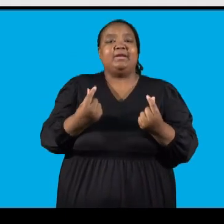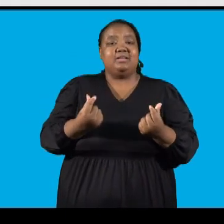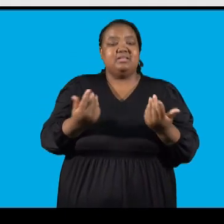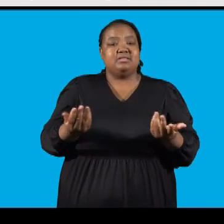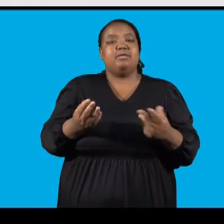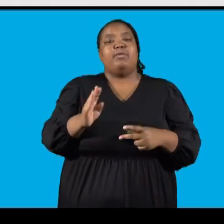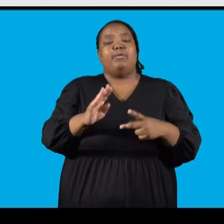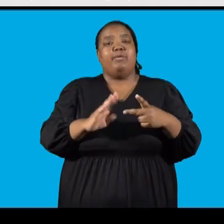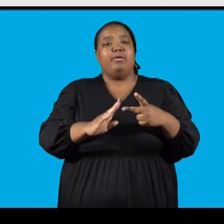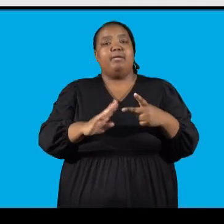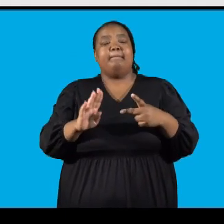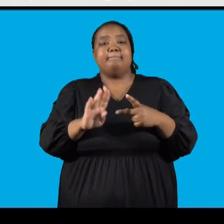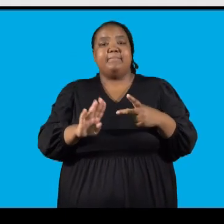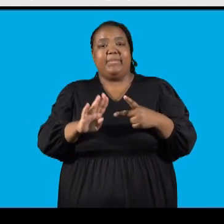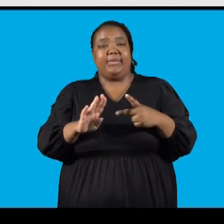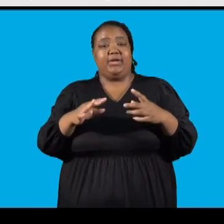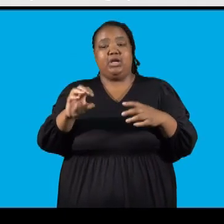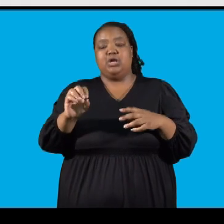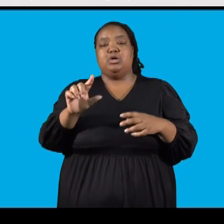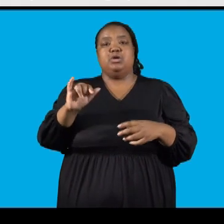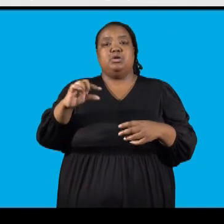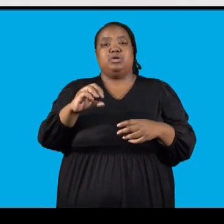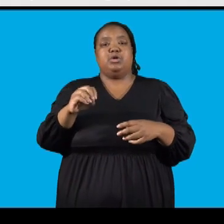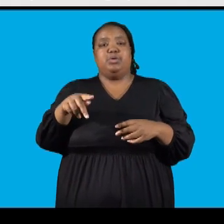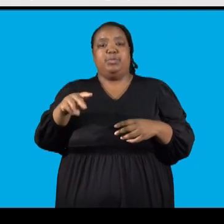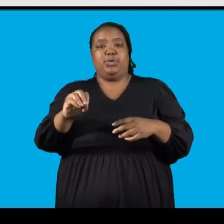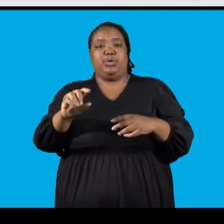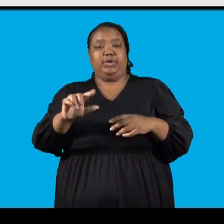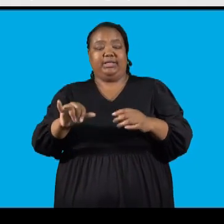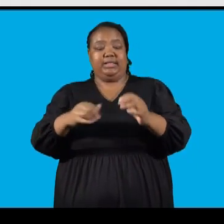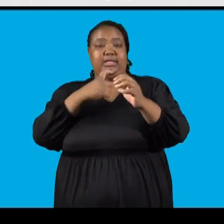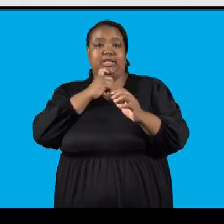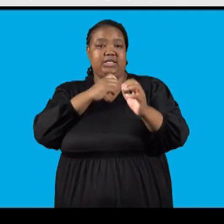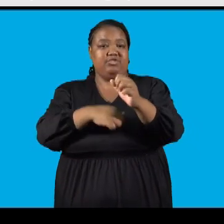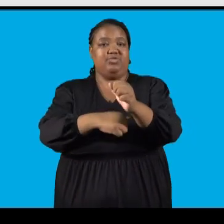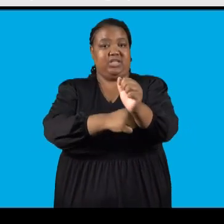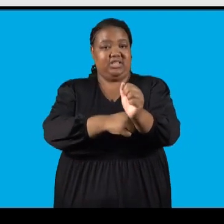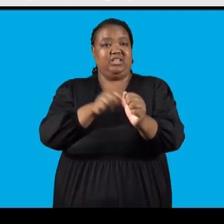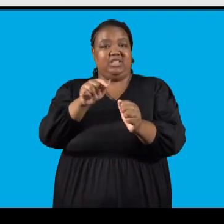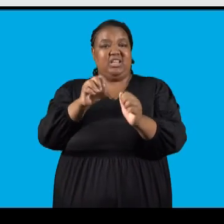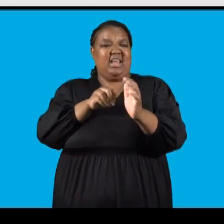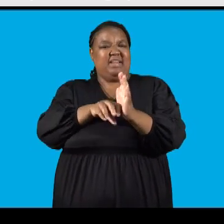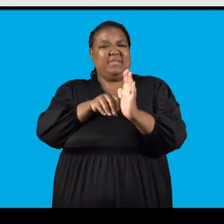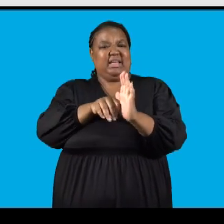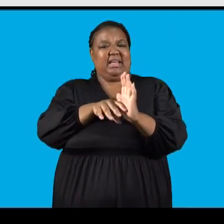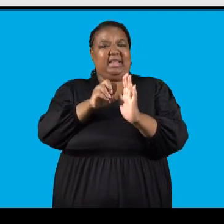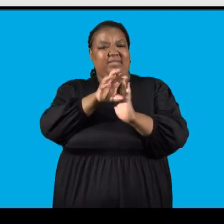price. B, oligopolies use strategies such as aggressive advertising to gain market